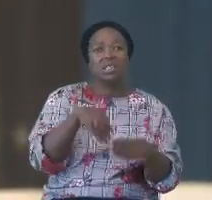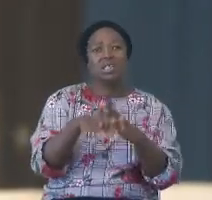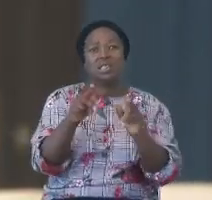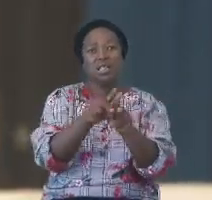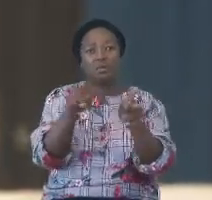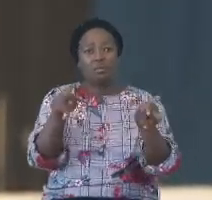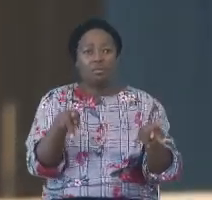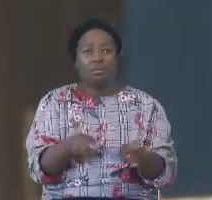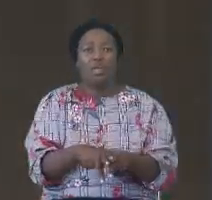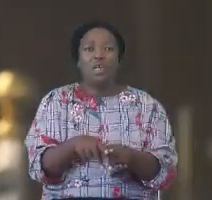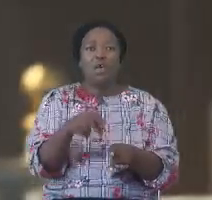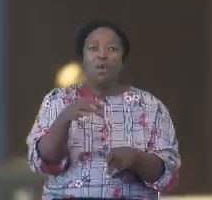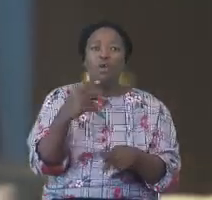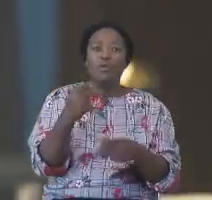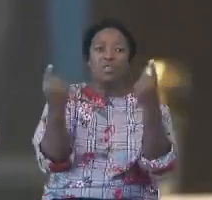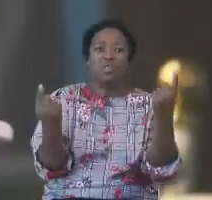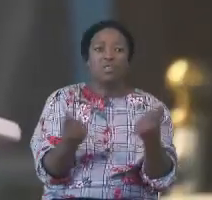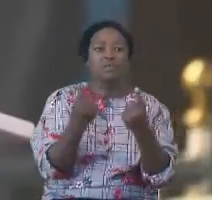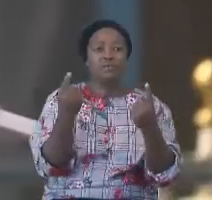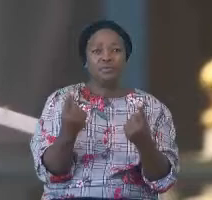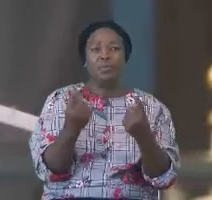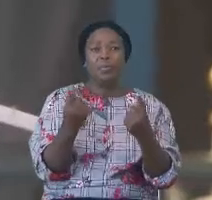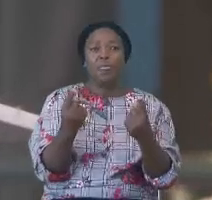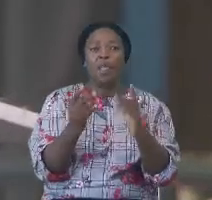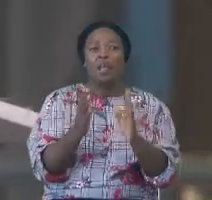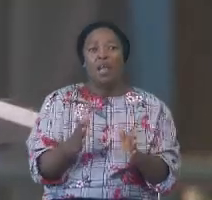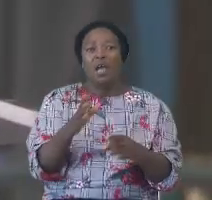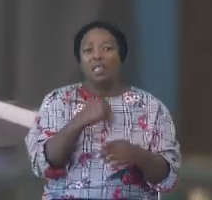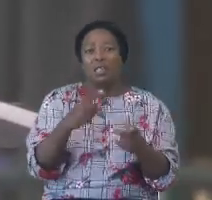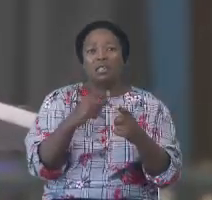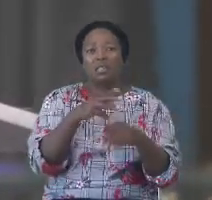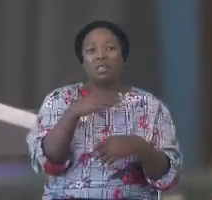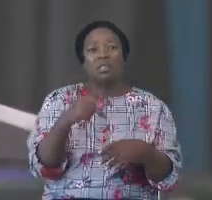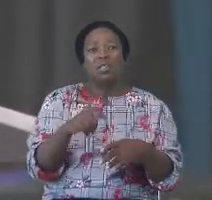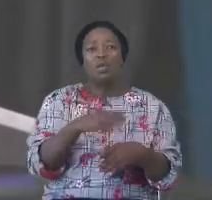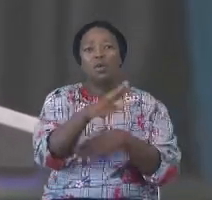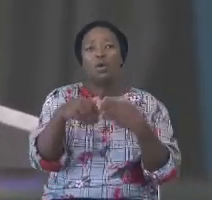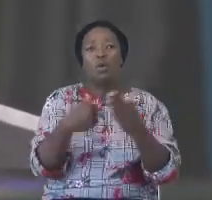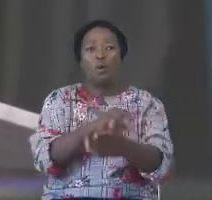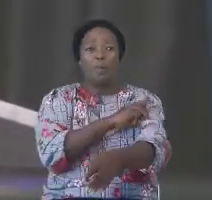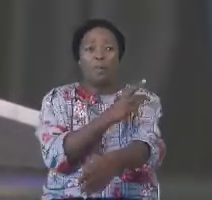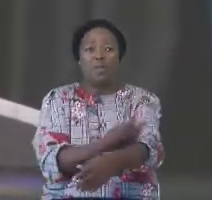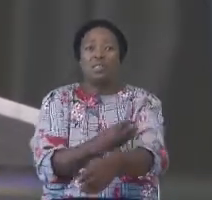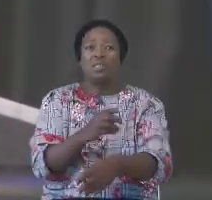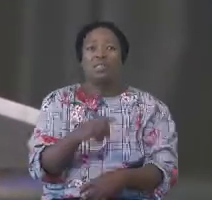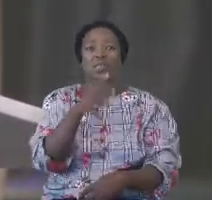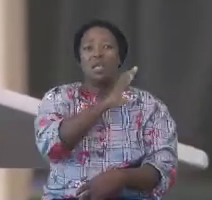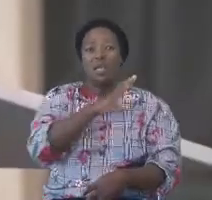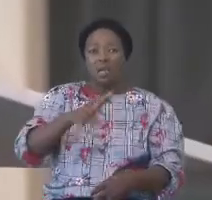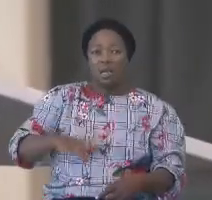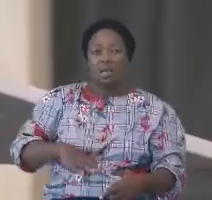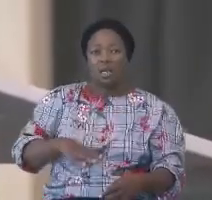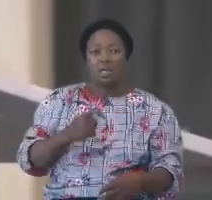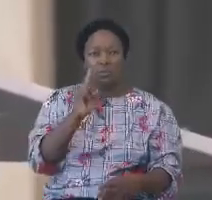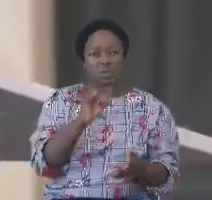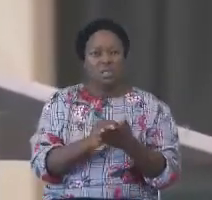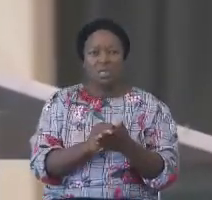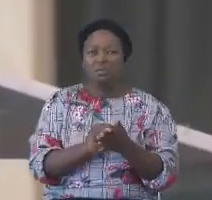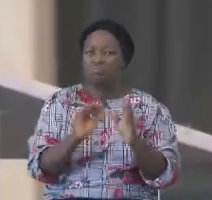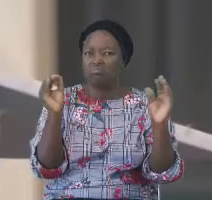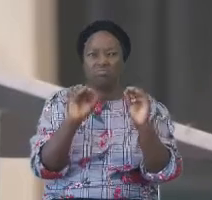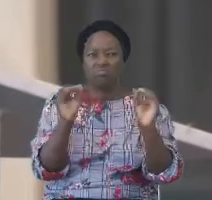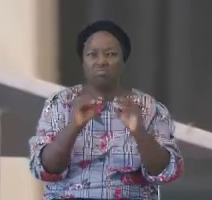of the guilty the righteous tandem in the place of the sinful and the almighty